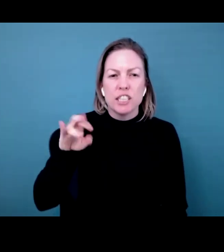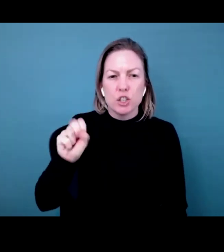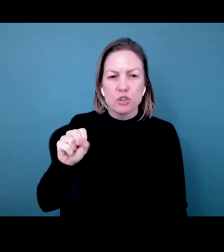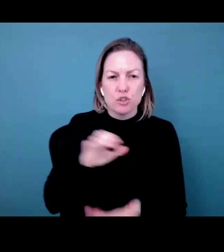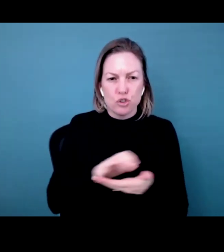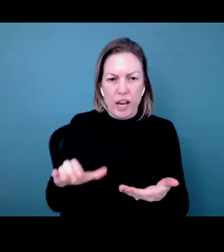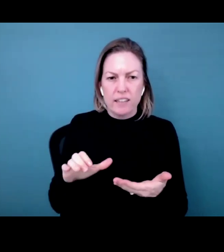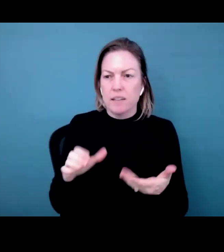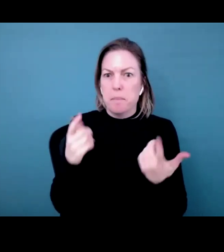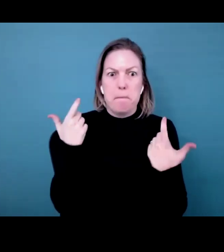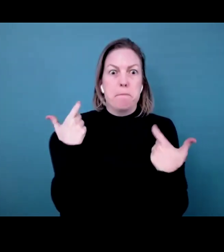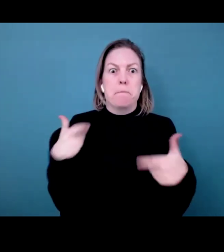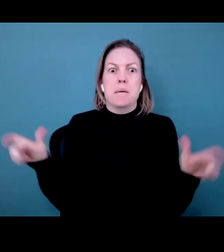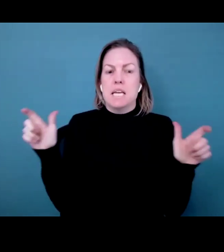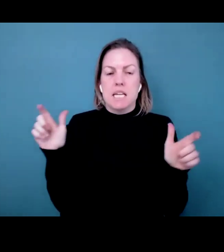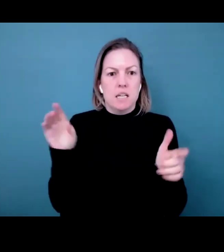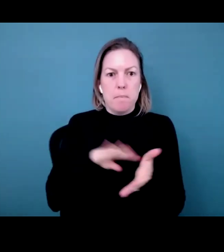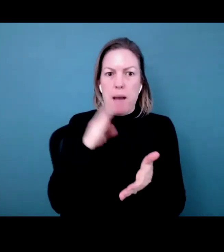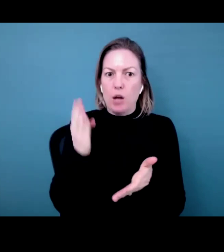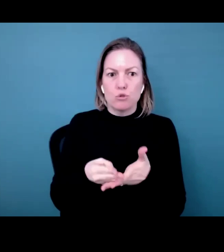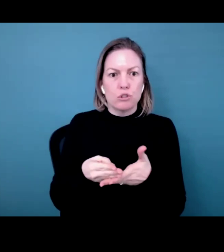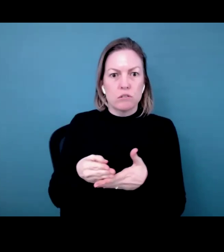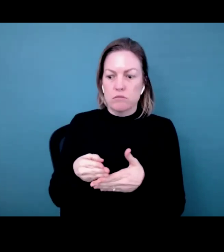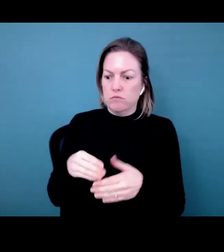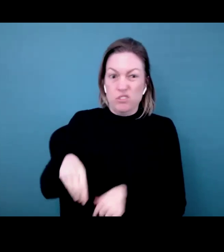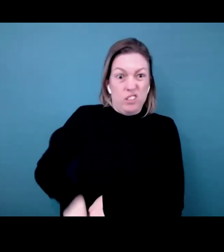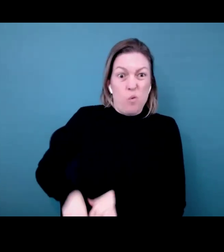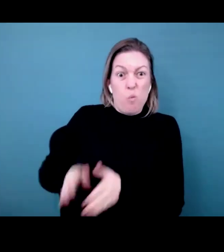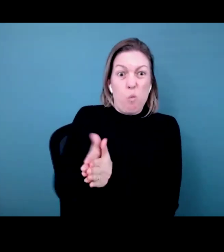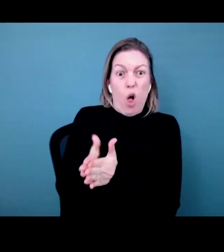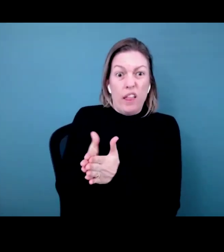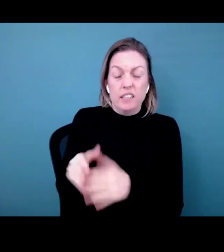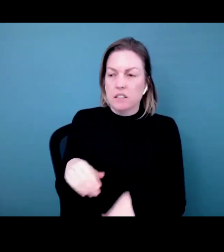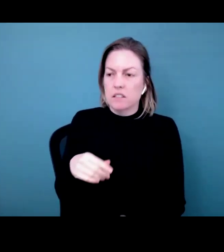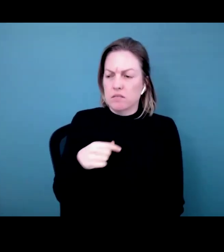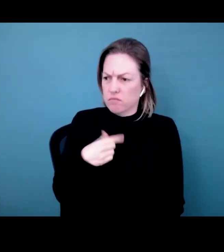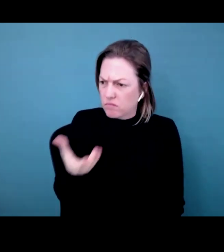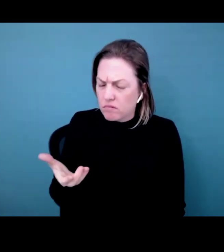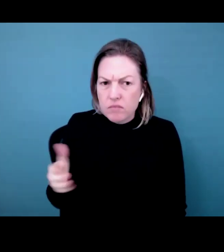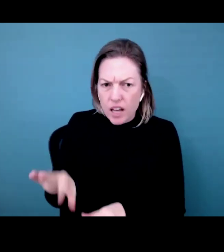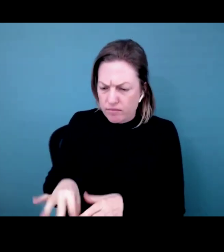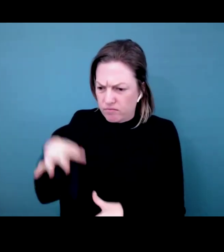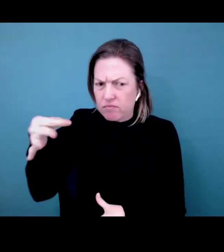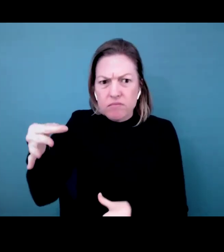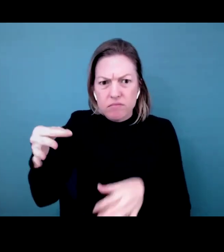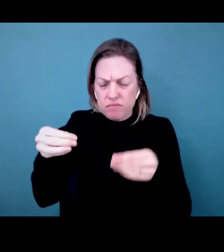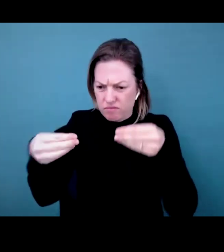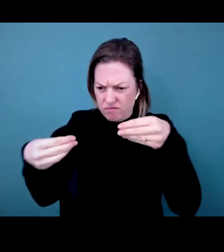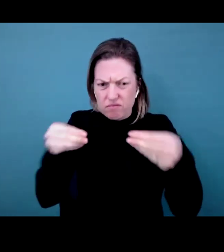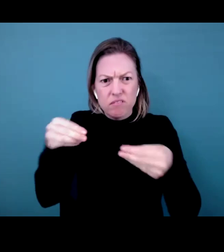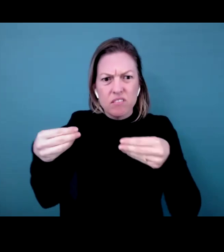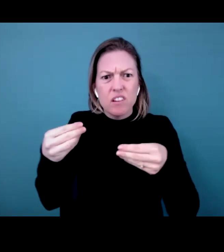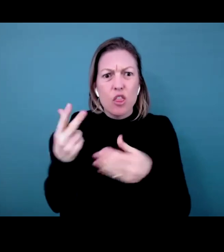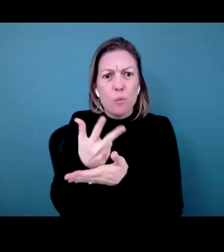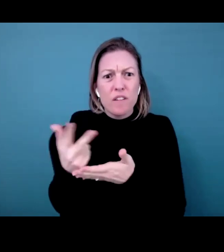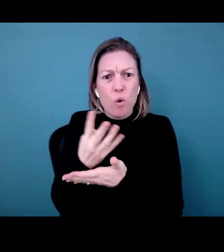account somewhere, and it was just in his wallet. By the time I discovered it, it was already 3 or 4 weeks old. It was ripped and bent. And if that